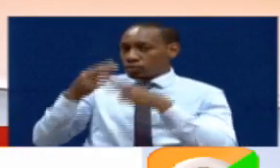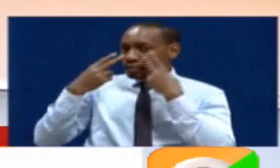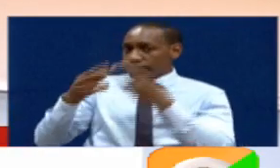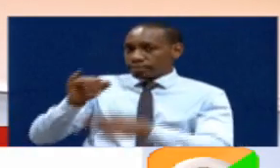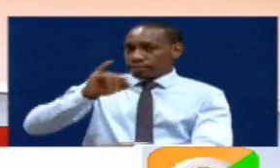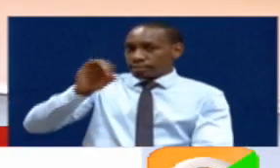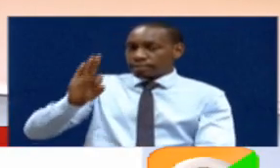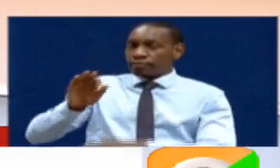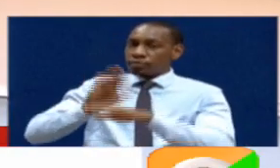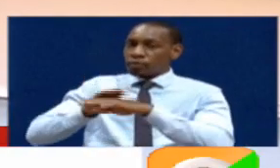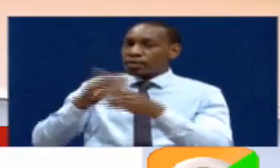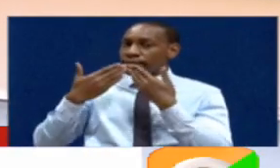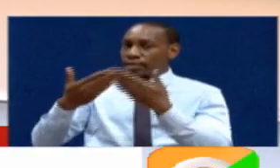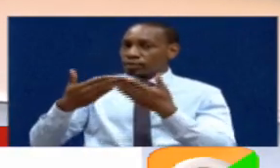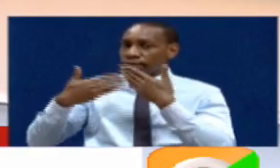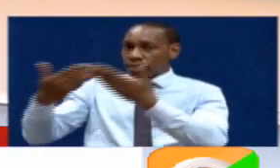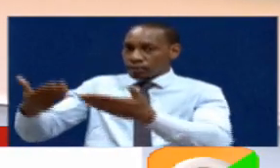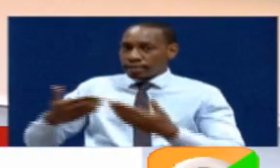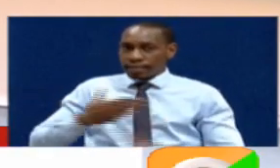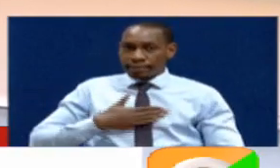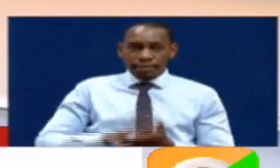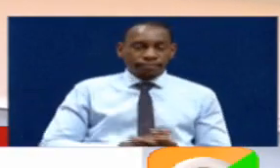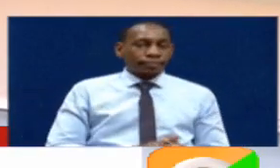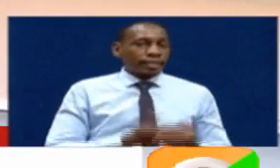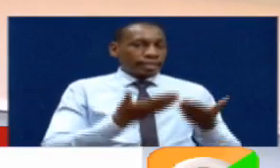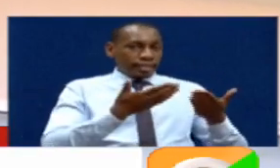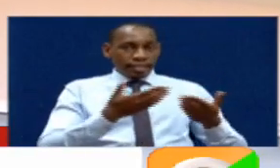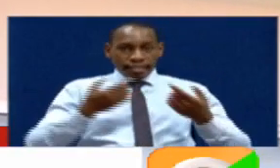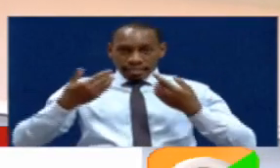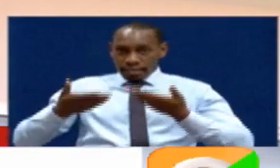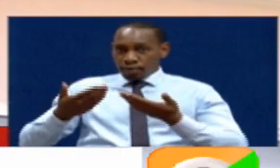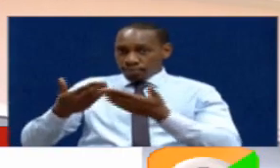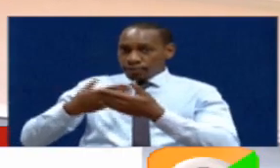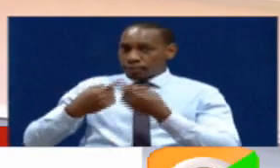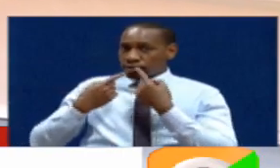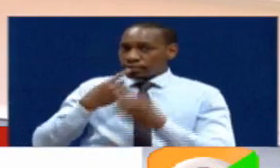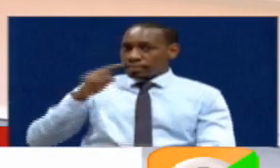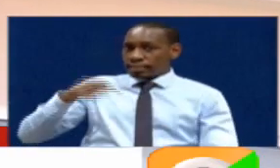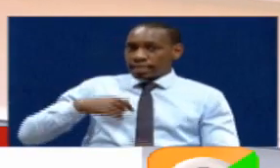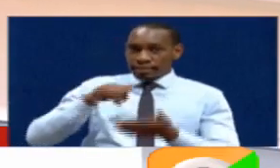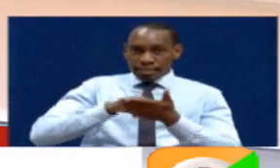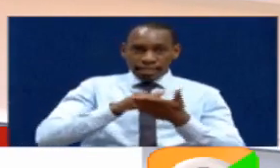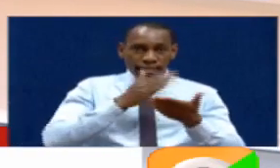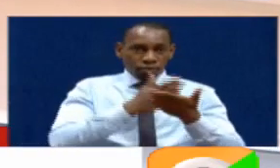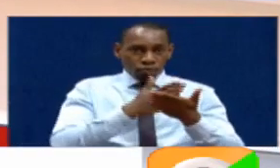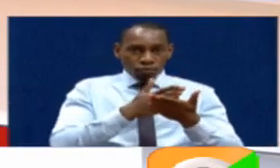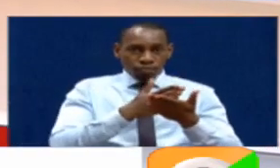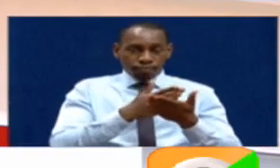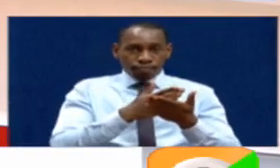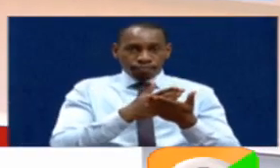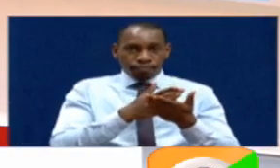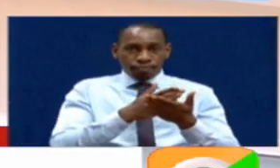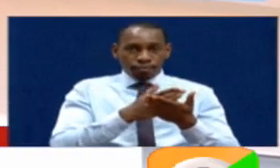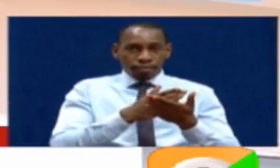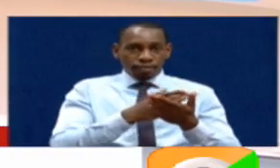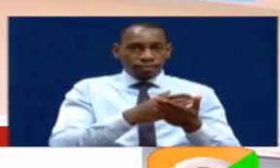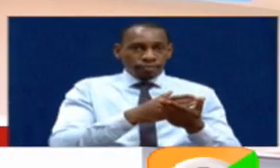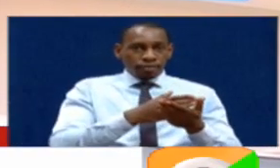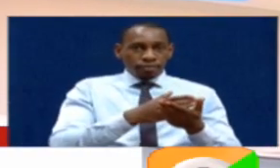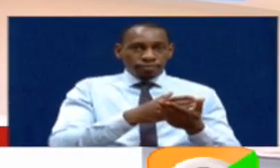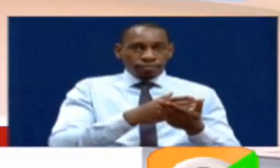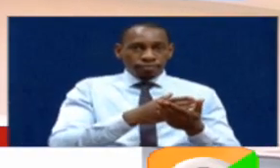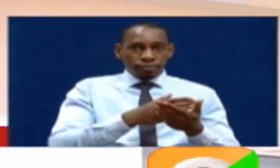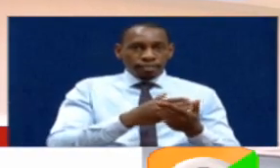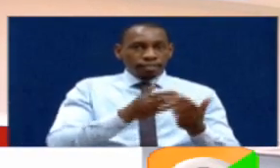Jeff. I'm good. Thanks for having me. So listen, you were telling me earlier on, you were actually in a supermarket. You had just